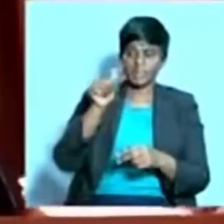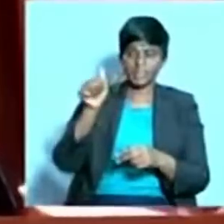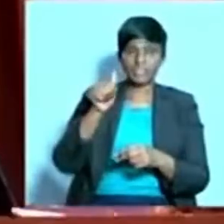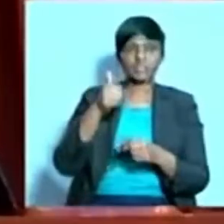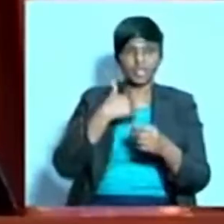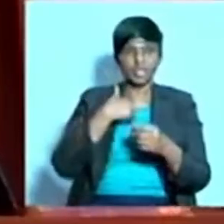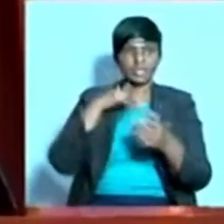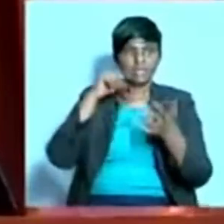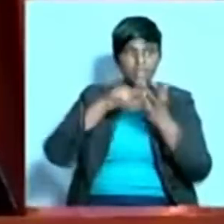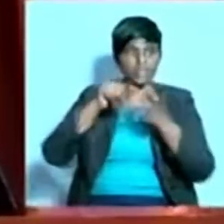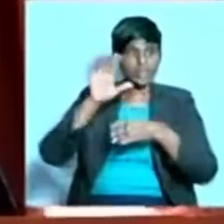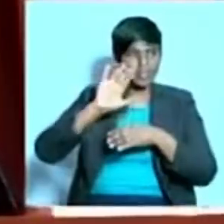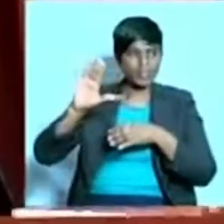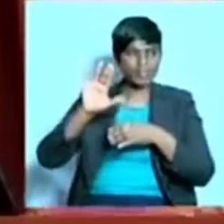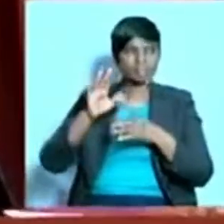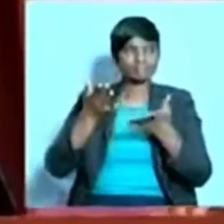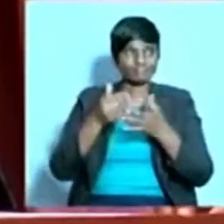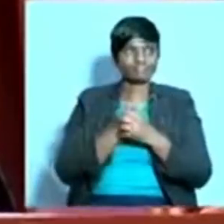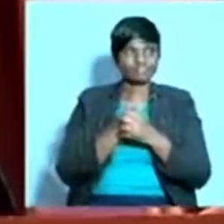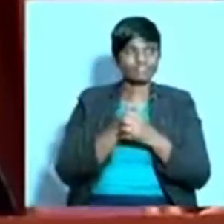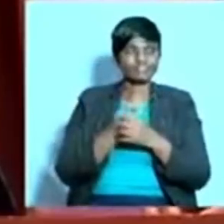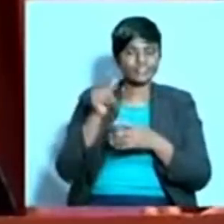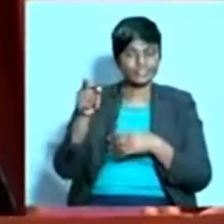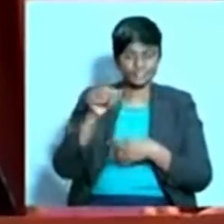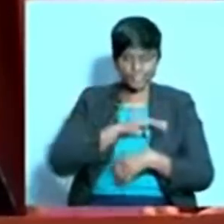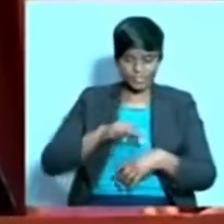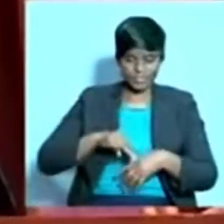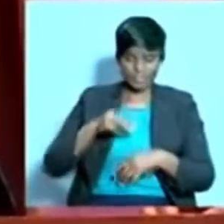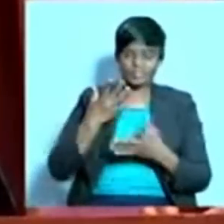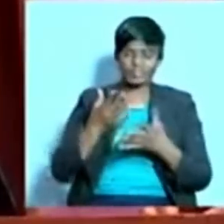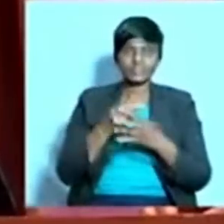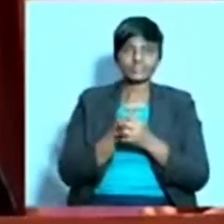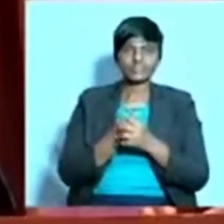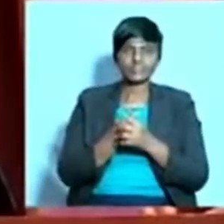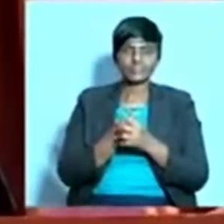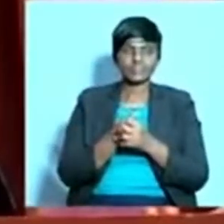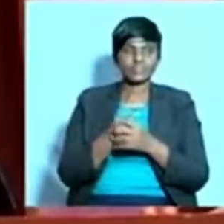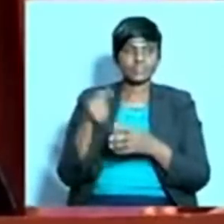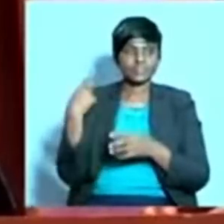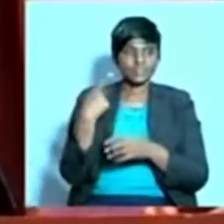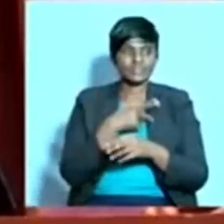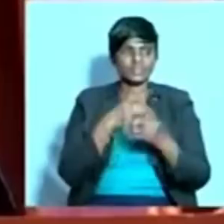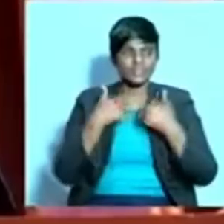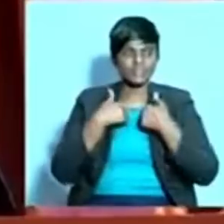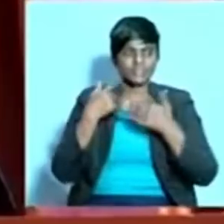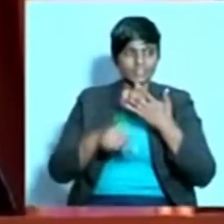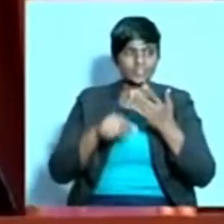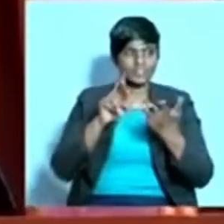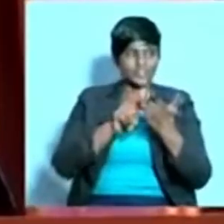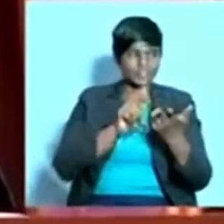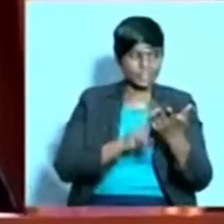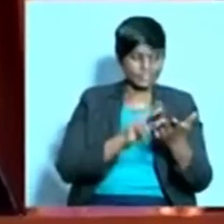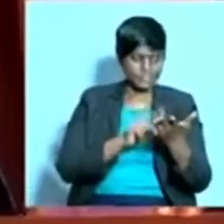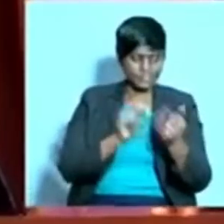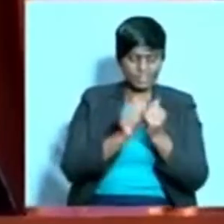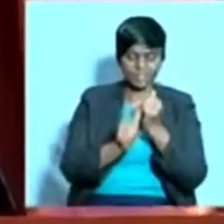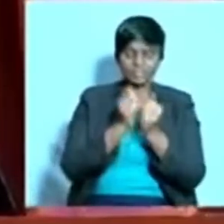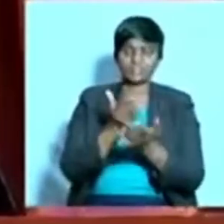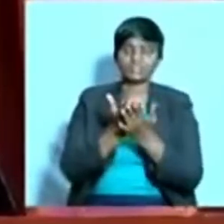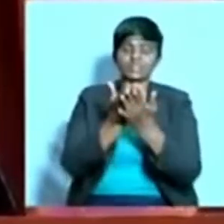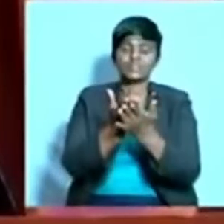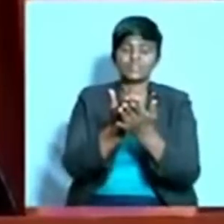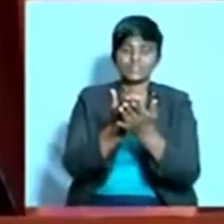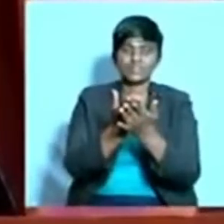point of order, and business resumes. The member who continued. Prior to that, the House was considering a report which was presented